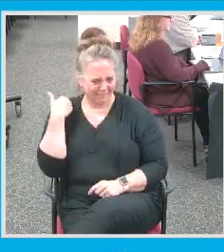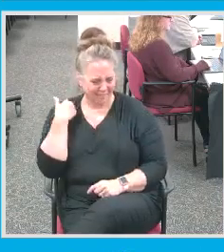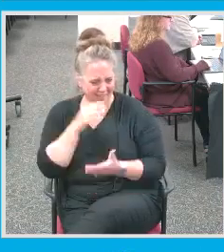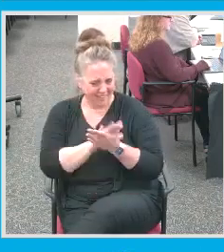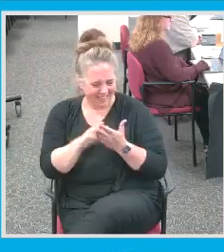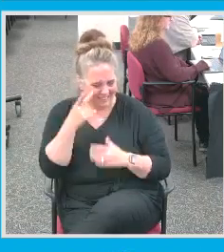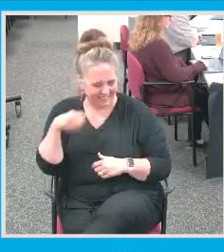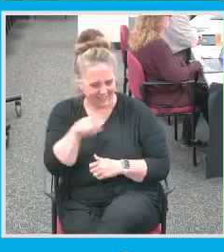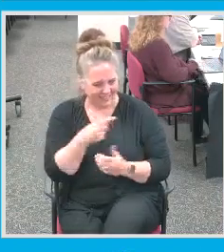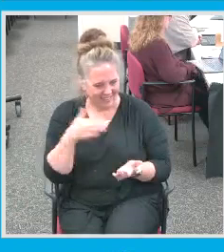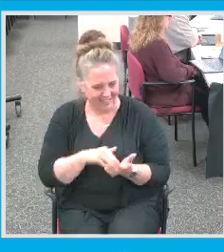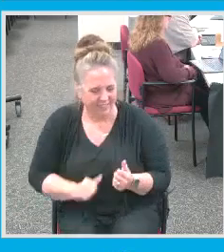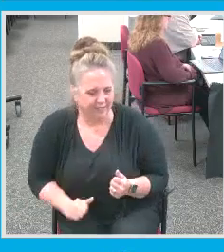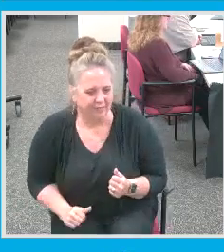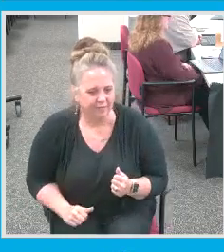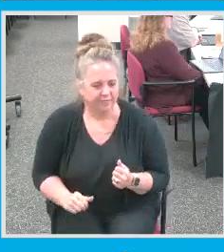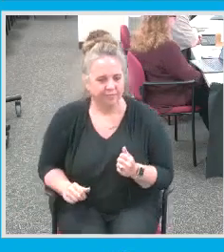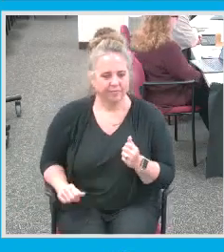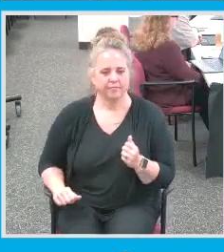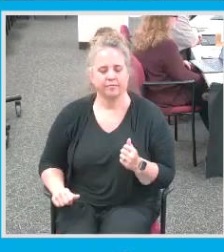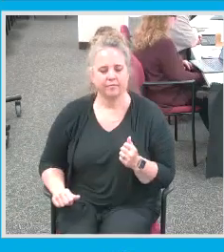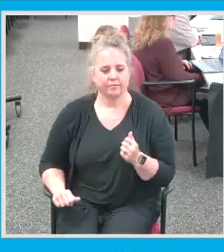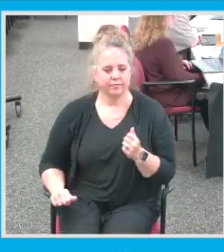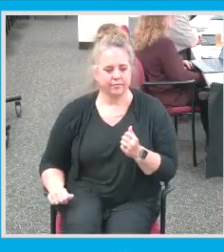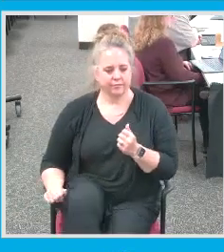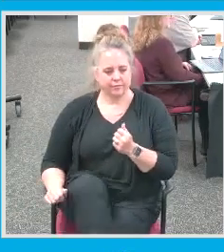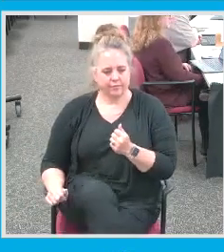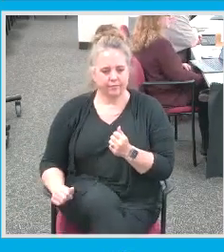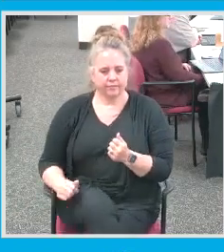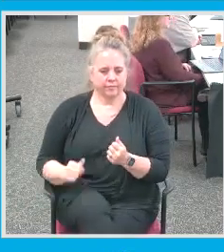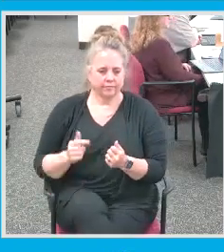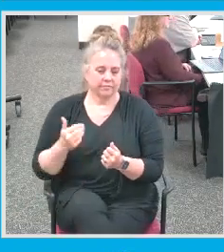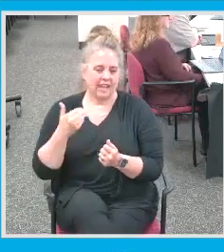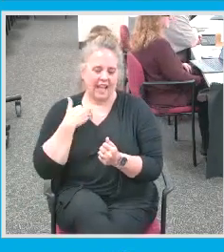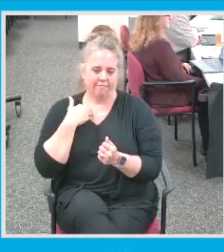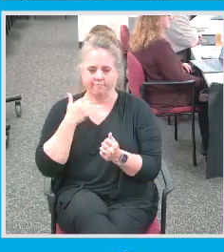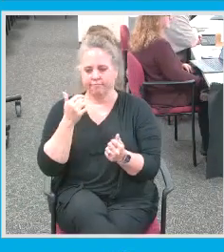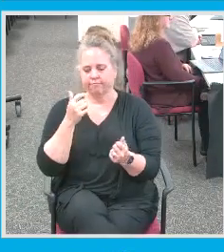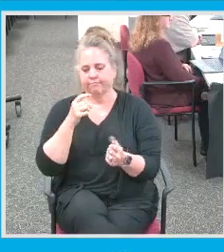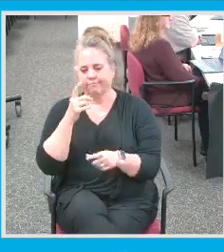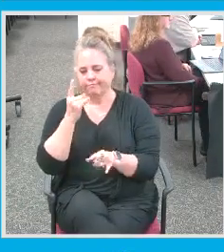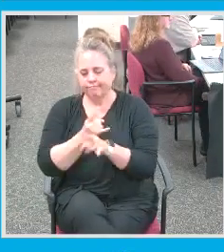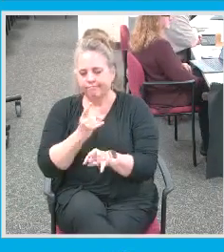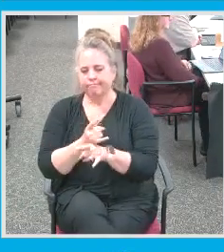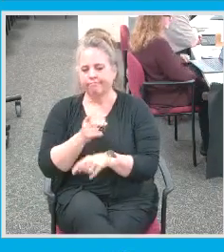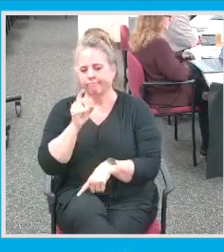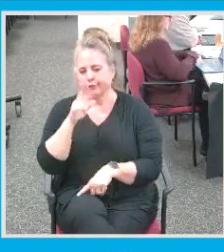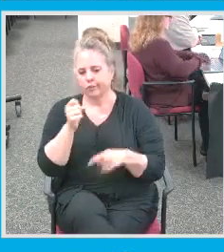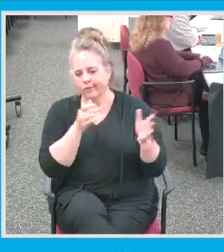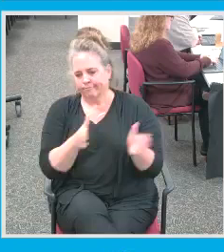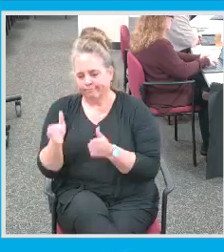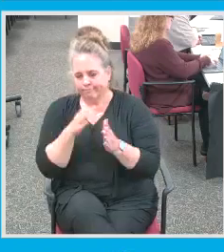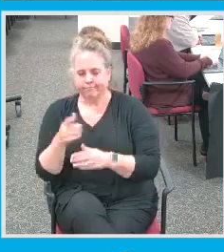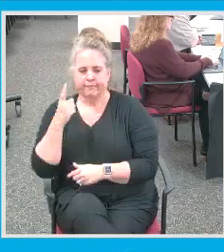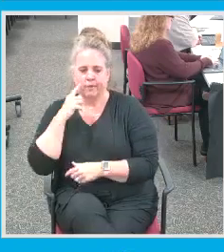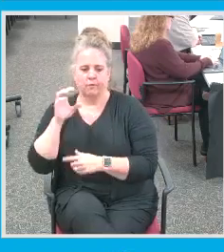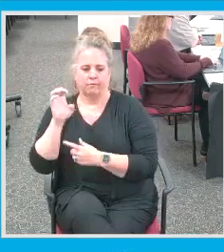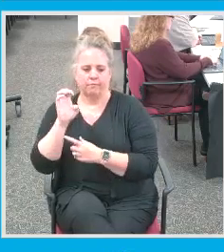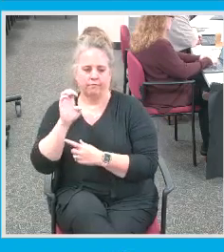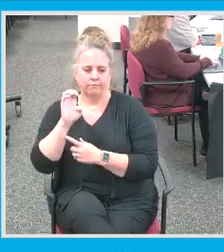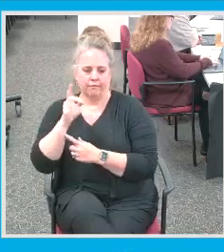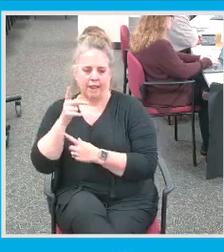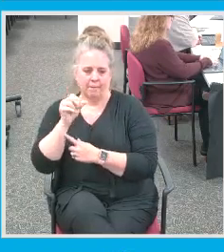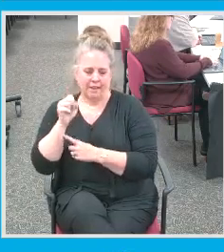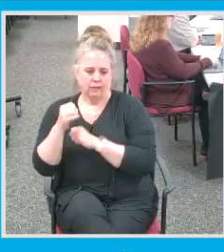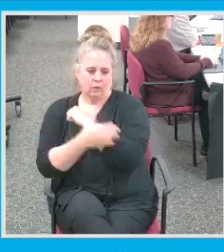Substance Use Prevention Planner with El Paso County Public Health, and my role is to lead Fountain Valley Communities That Care, which